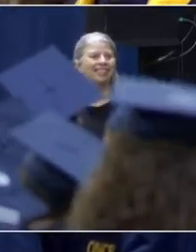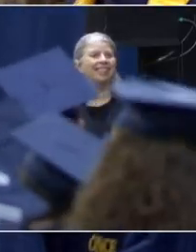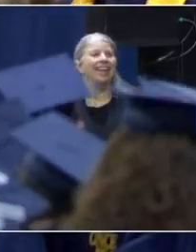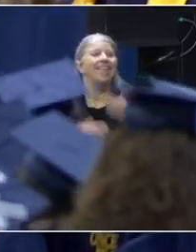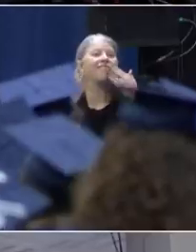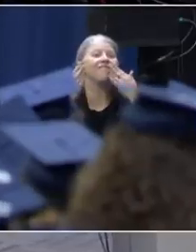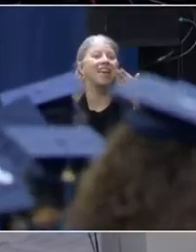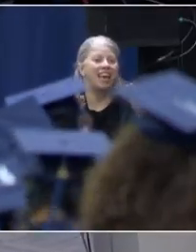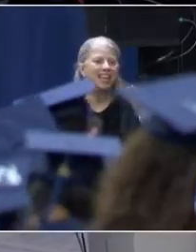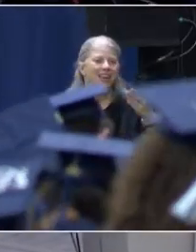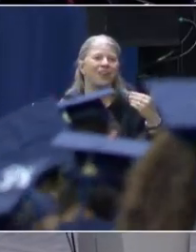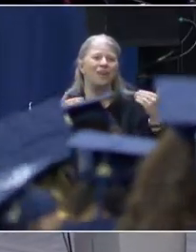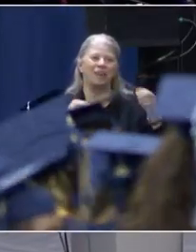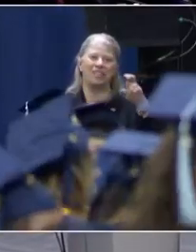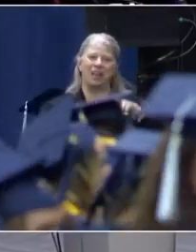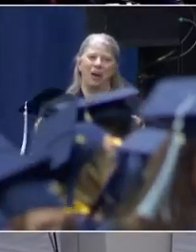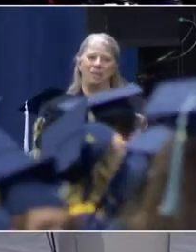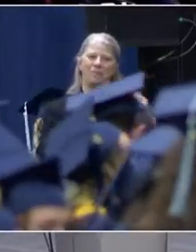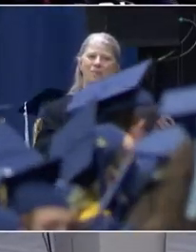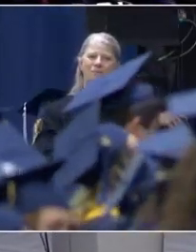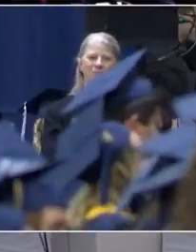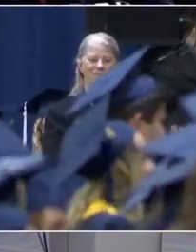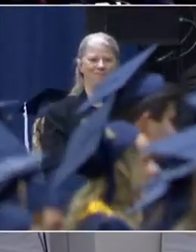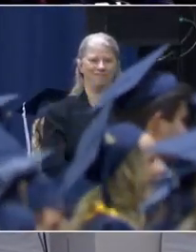Thank you. Please be seated.